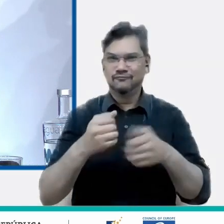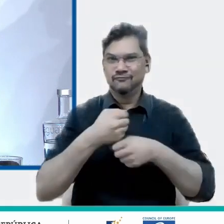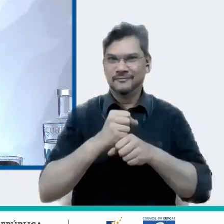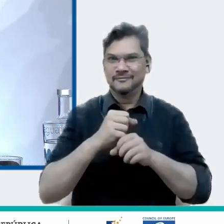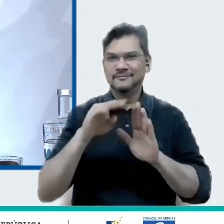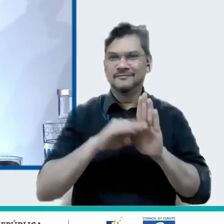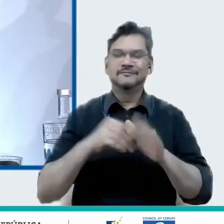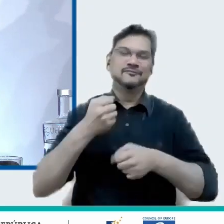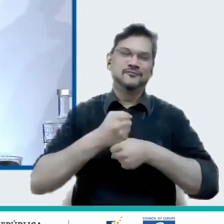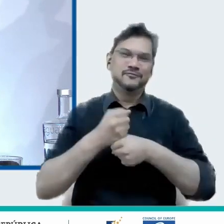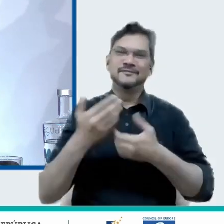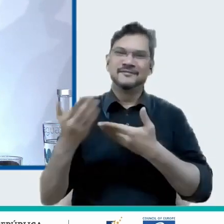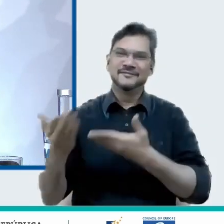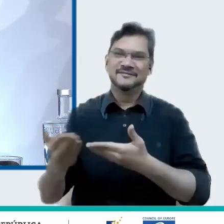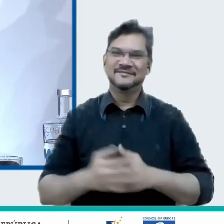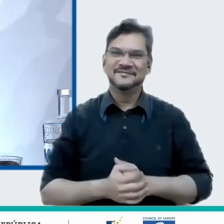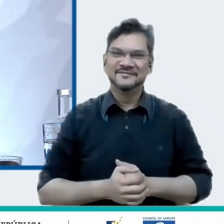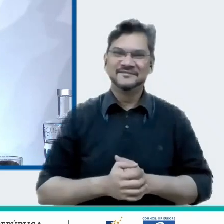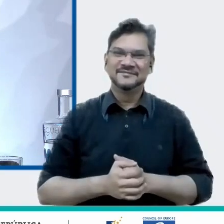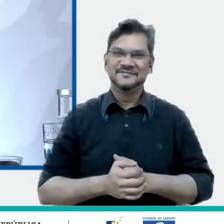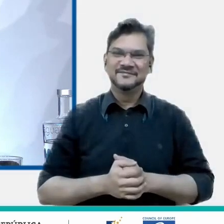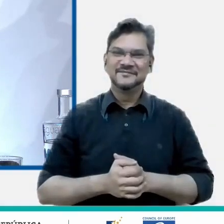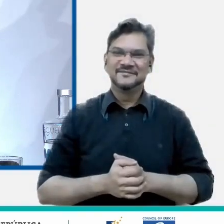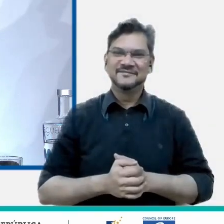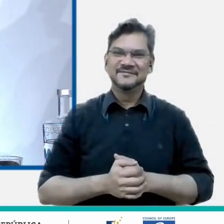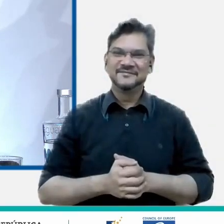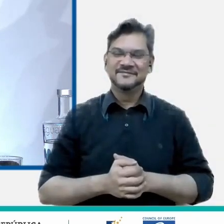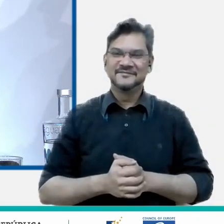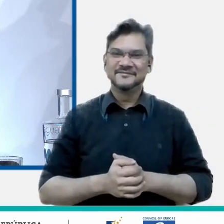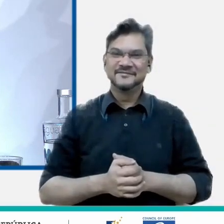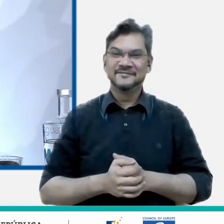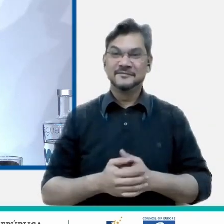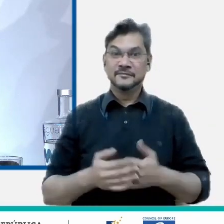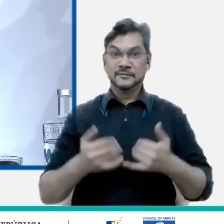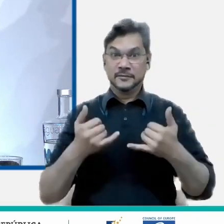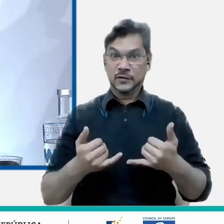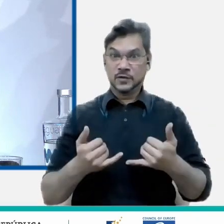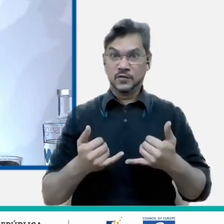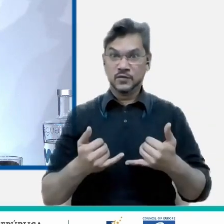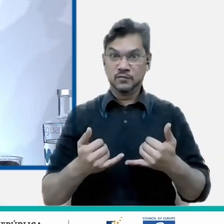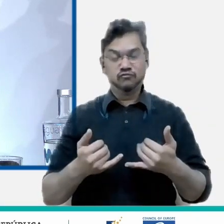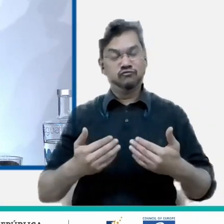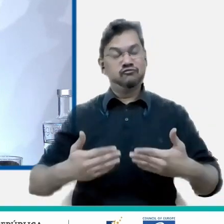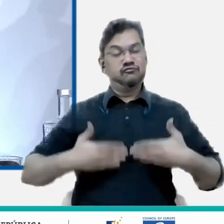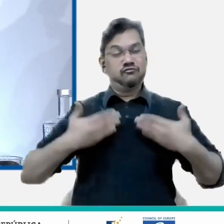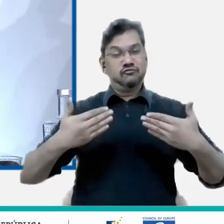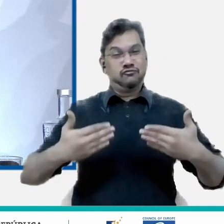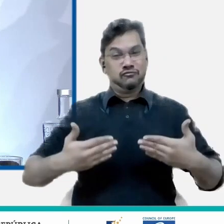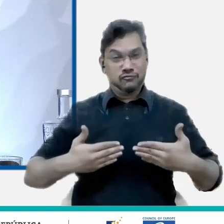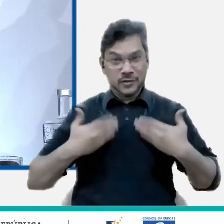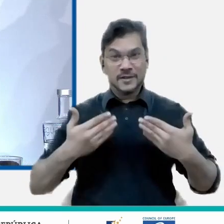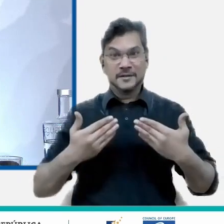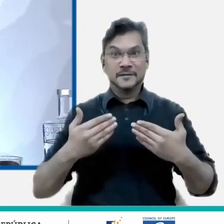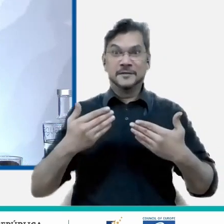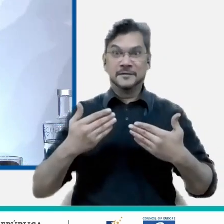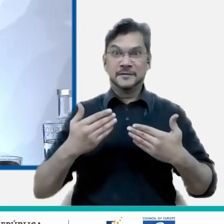2030. In order to proceed with the panel, I'm delighted to first introduce